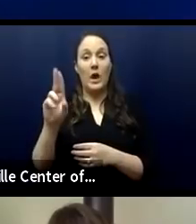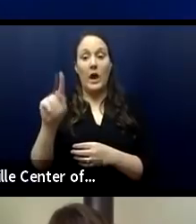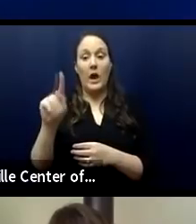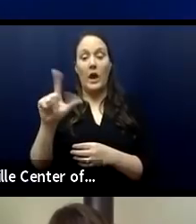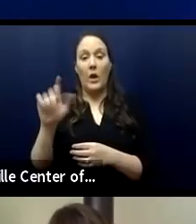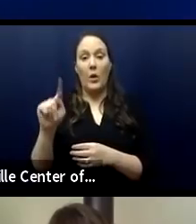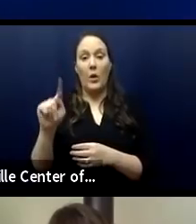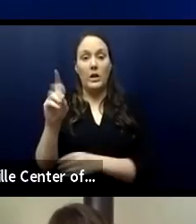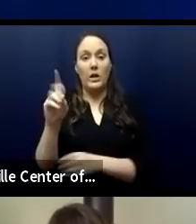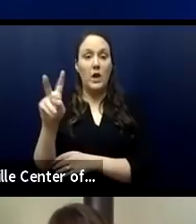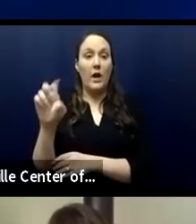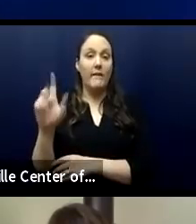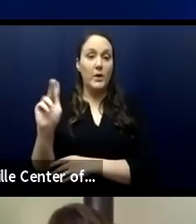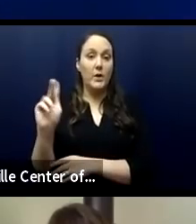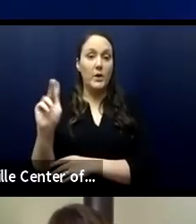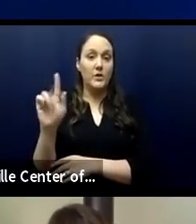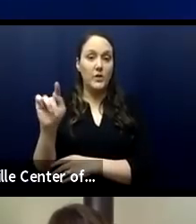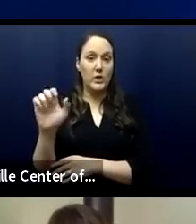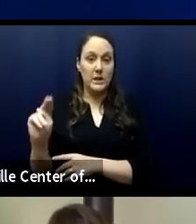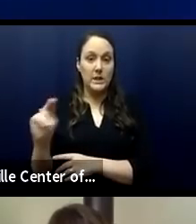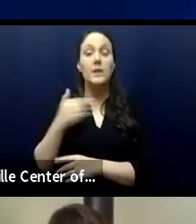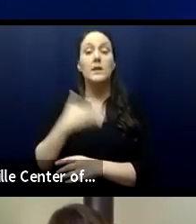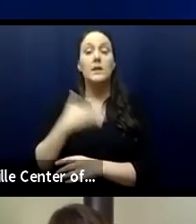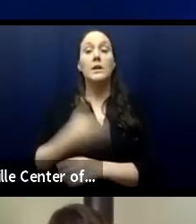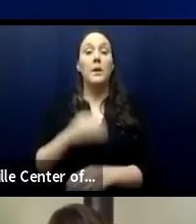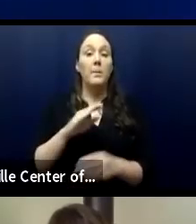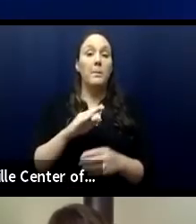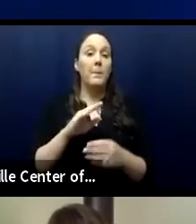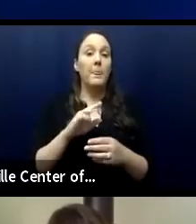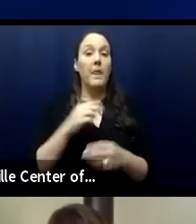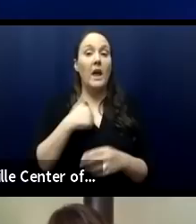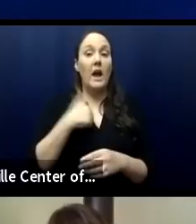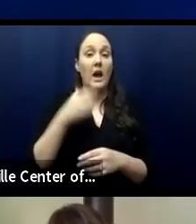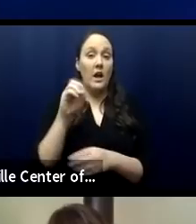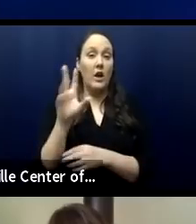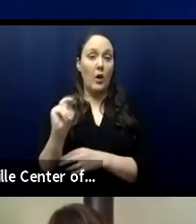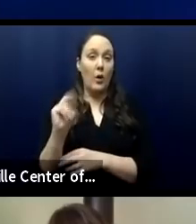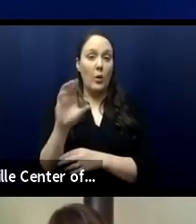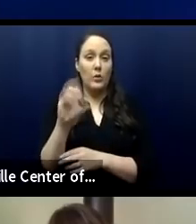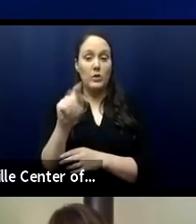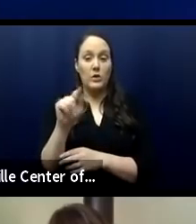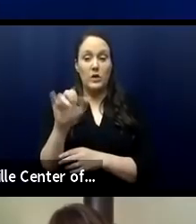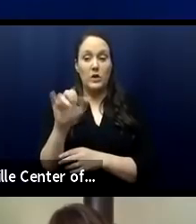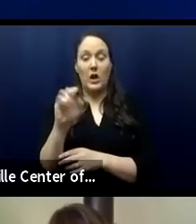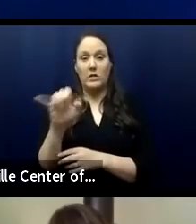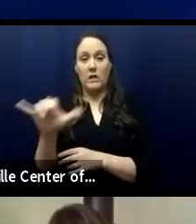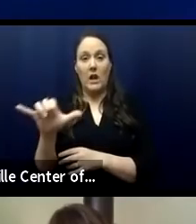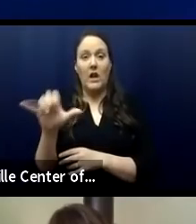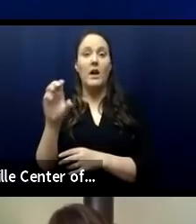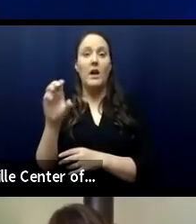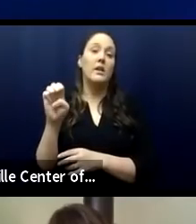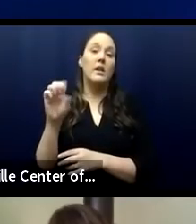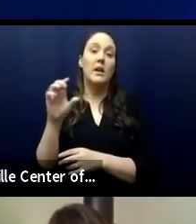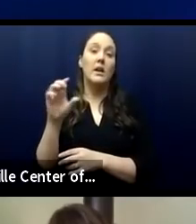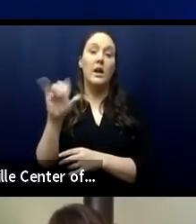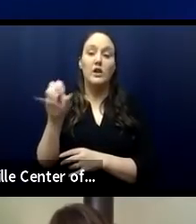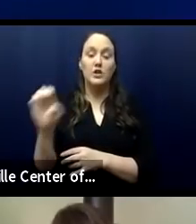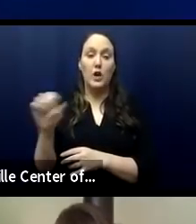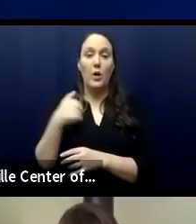Tennessee. Like I said, my name is Chuck Ward. I'm the owner of Cotton Eye Joe, and I'd like to speak a little bit on the order to shut down